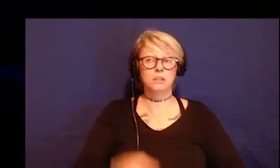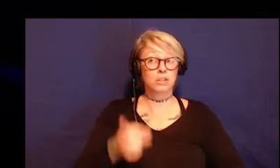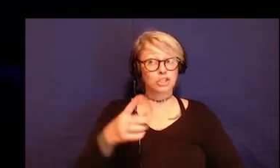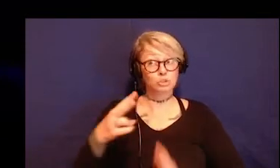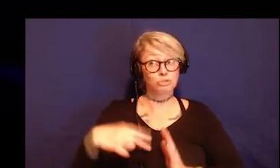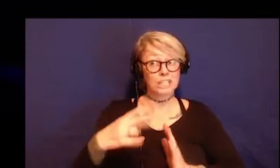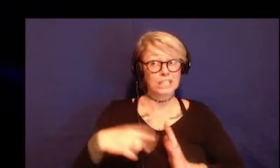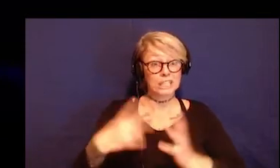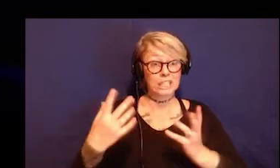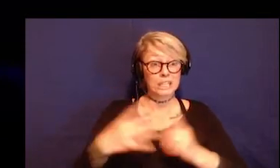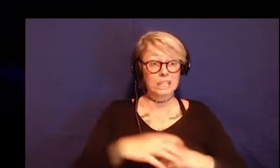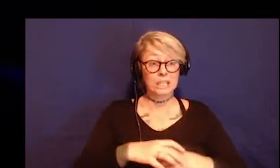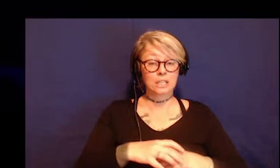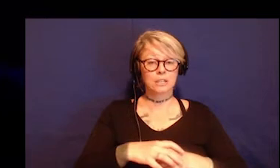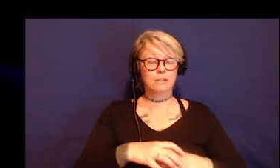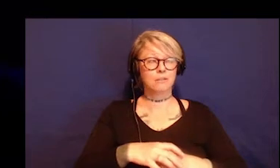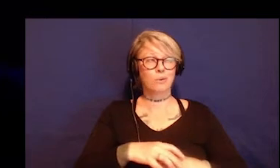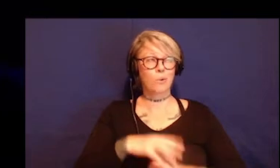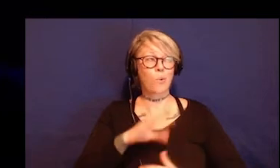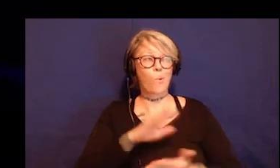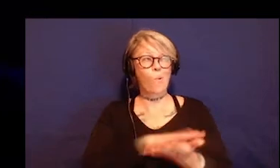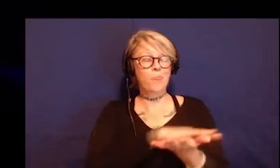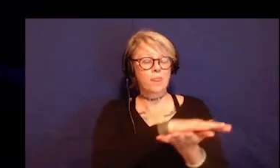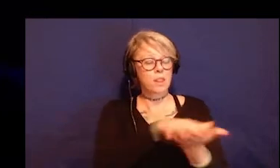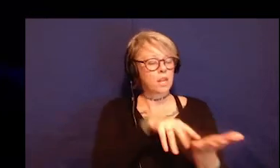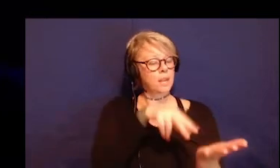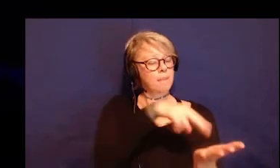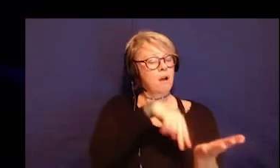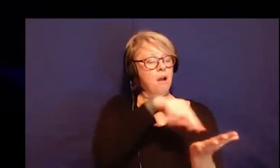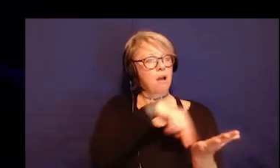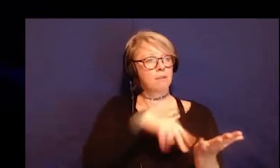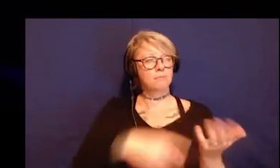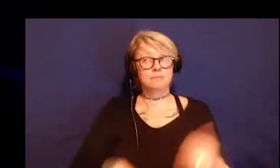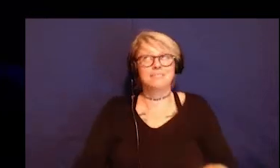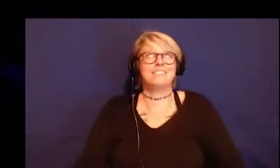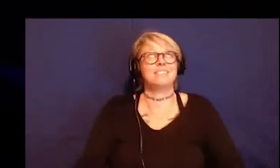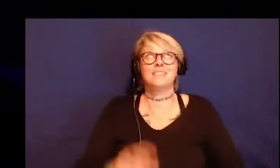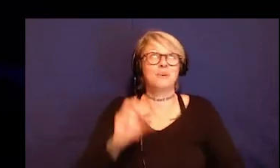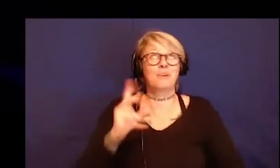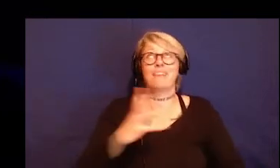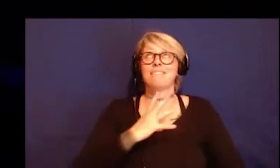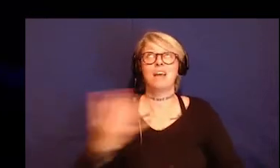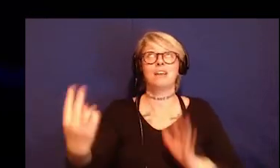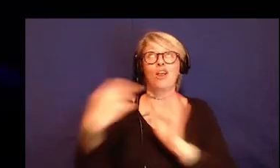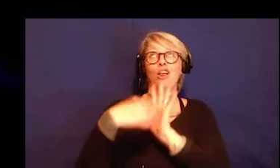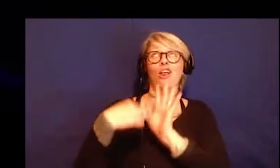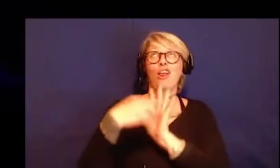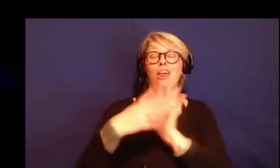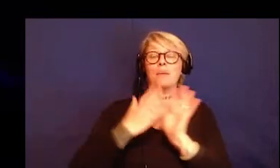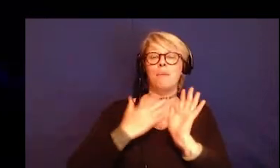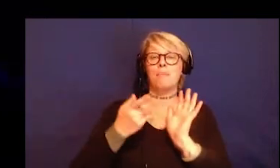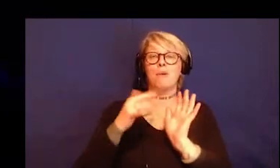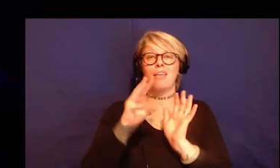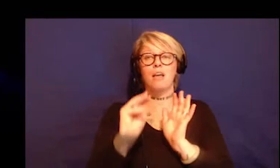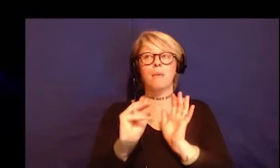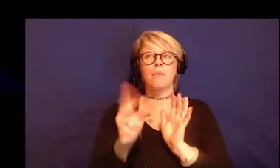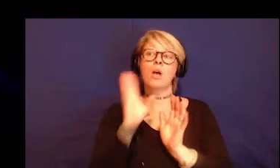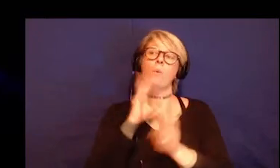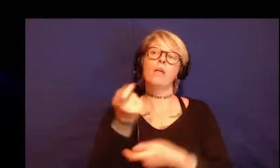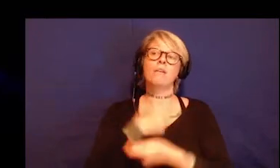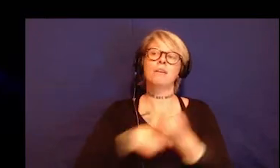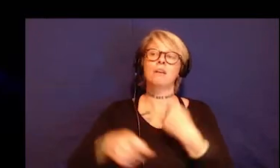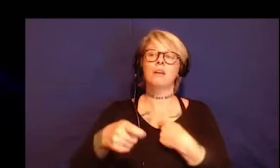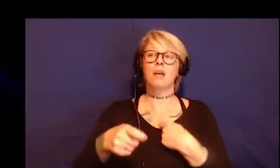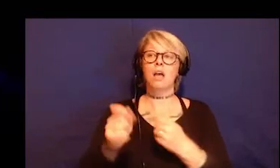read? Only palms. Okay, well, come read my poems then, in exchange for a zine about